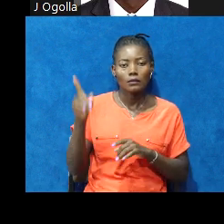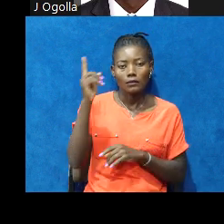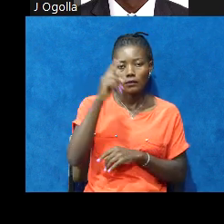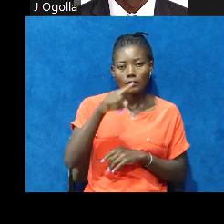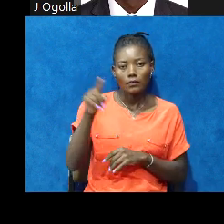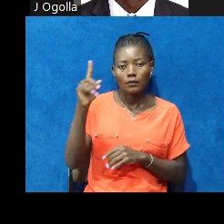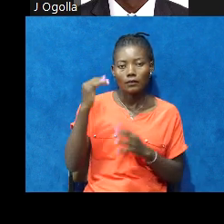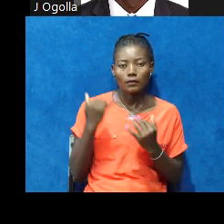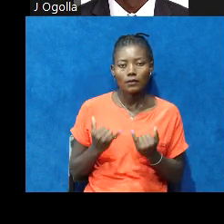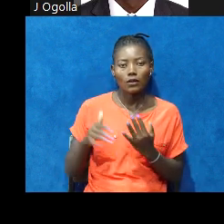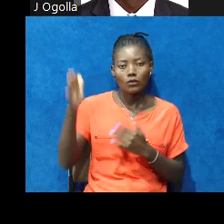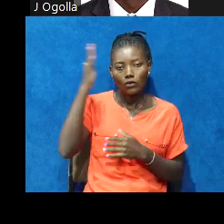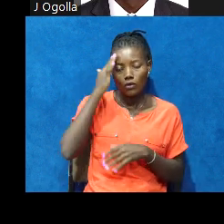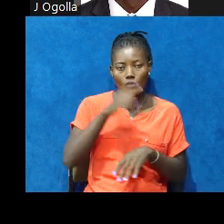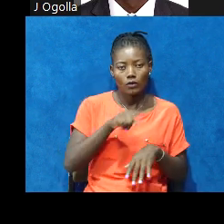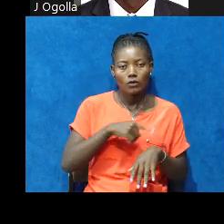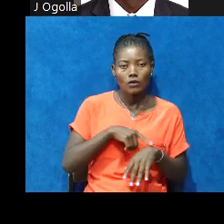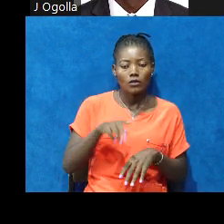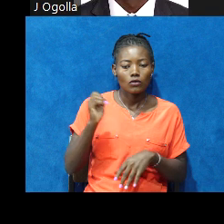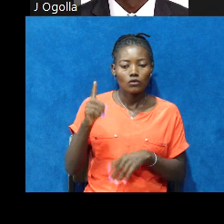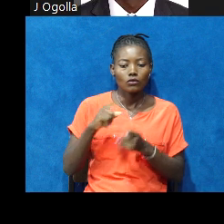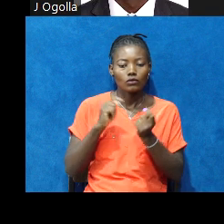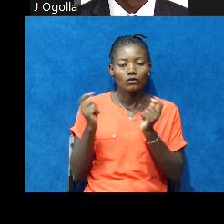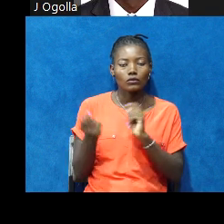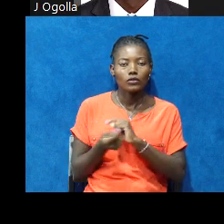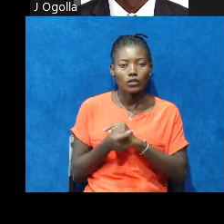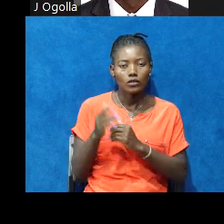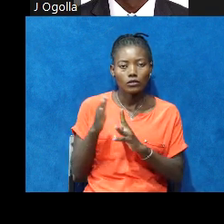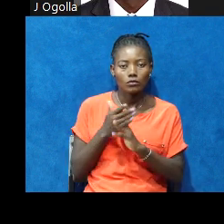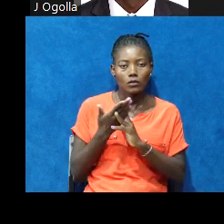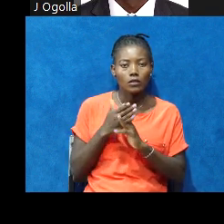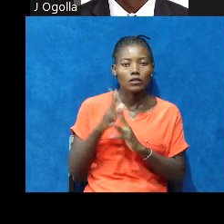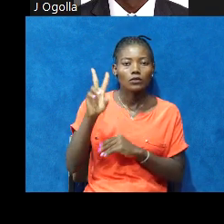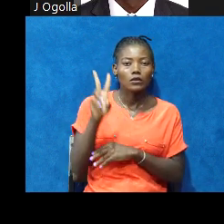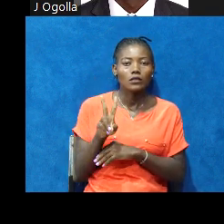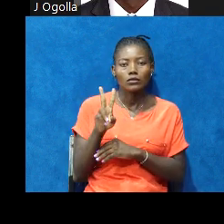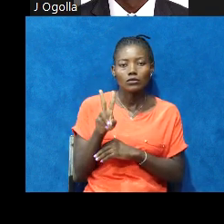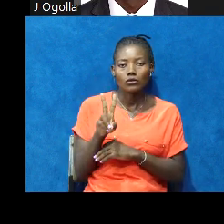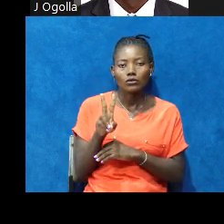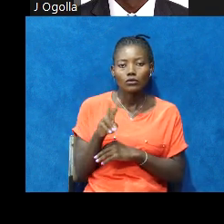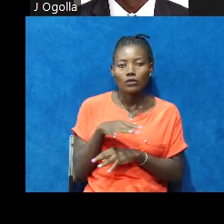ring. So knowing when you need to switch between those two